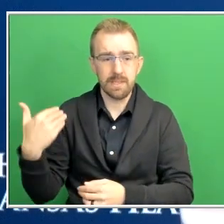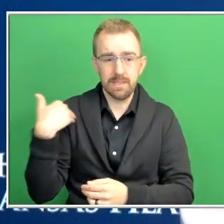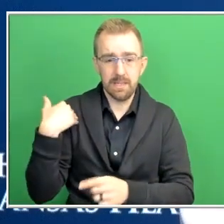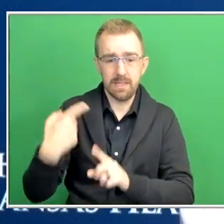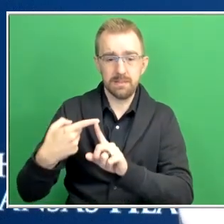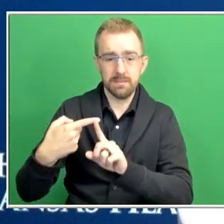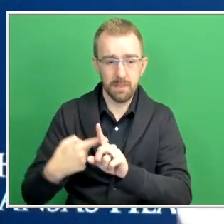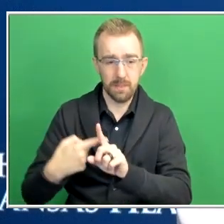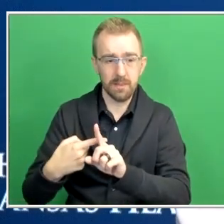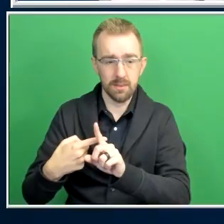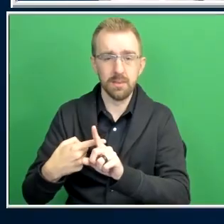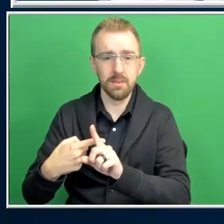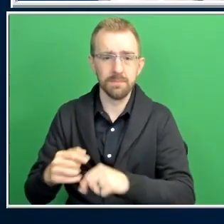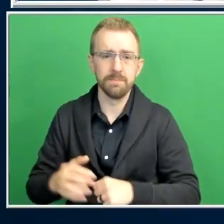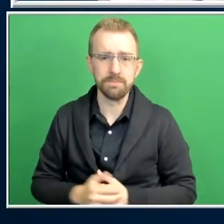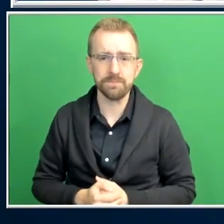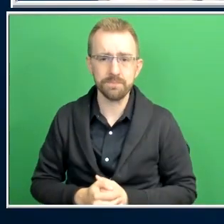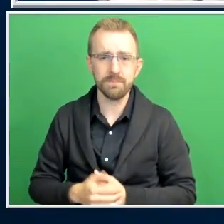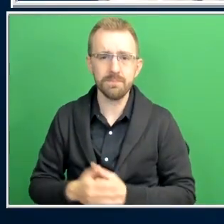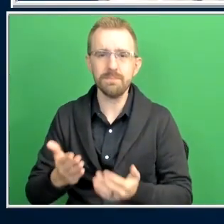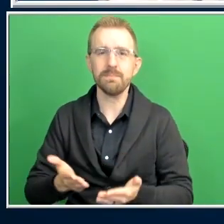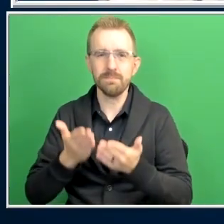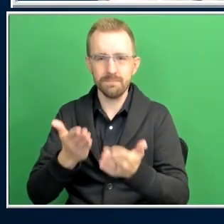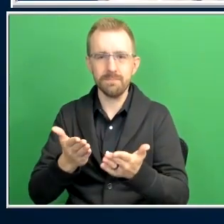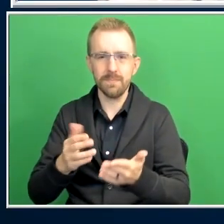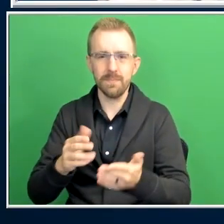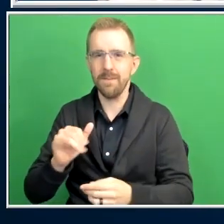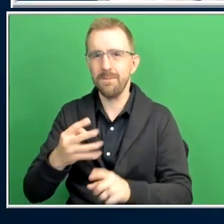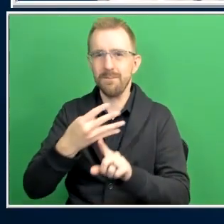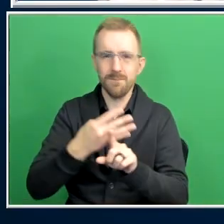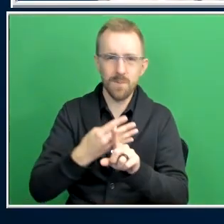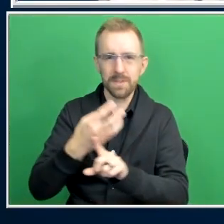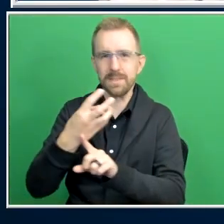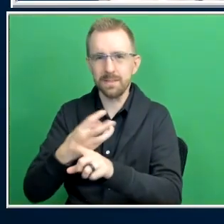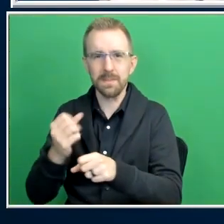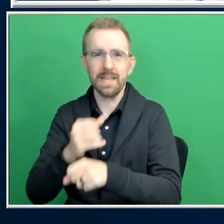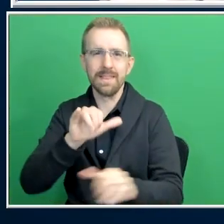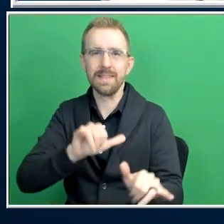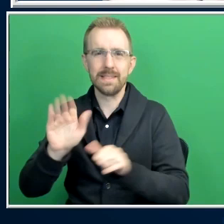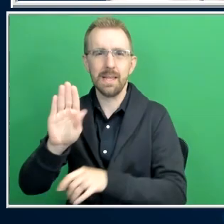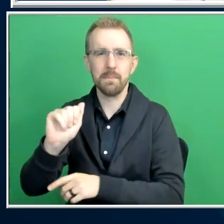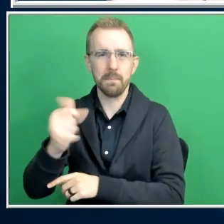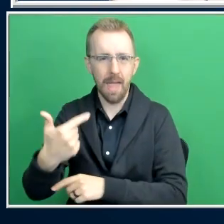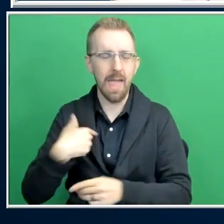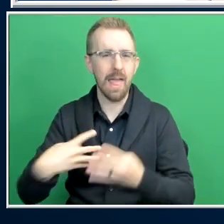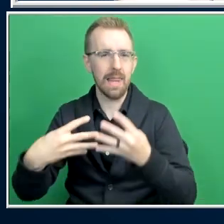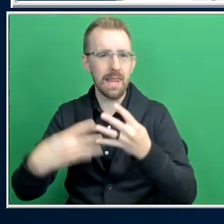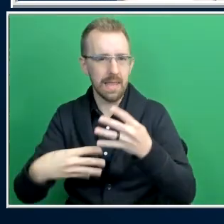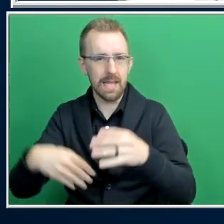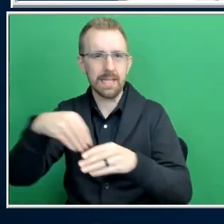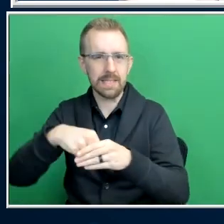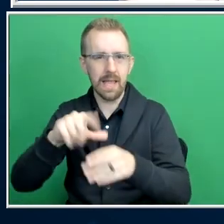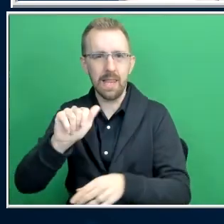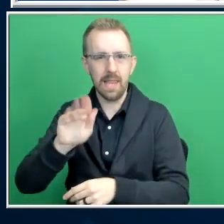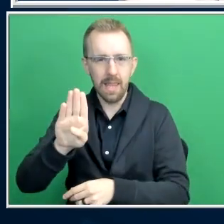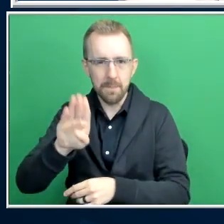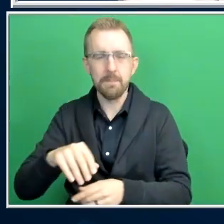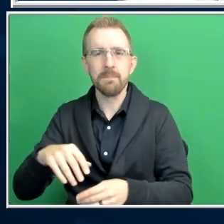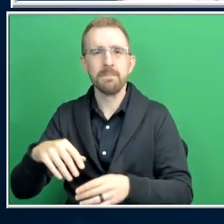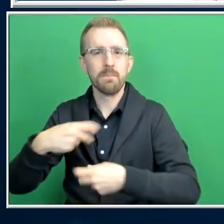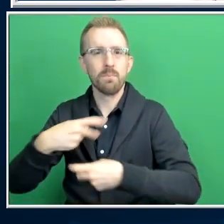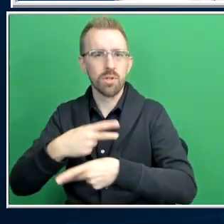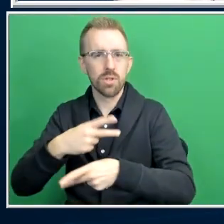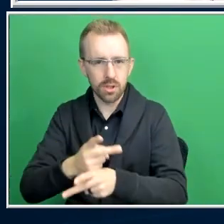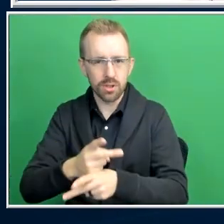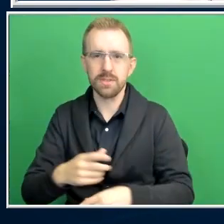It's recommended. Baxter was like 4 to 6 months to get this thing back up and going again. They had leaks inside their labs, had leaks inside the production